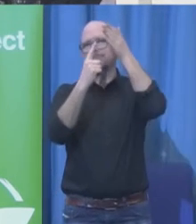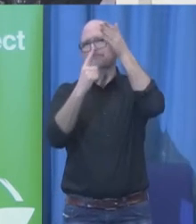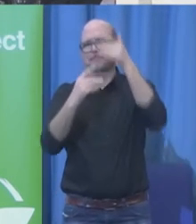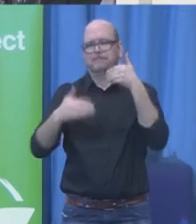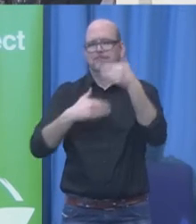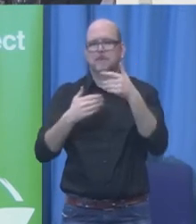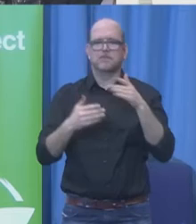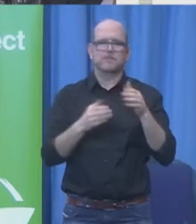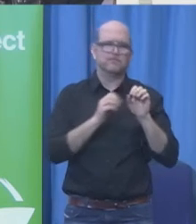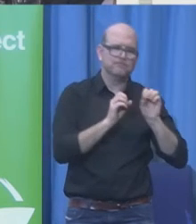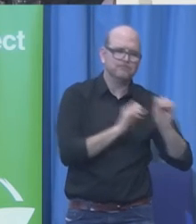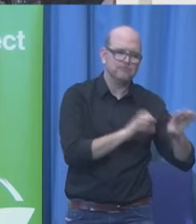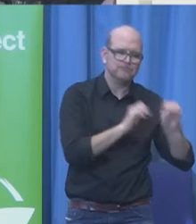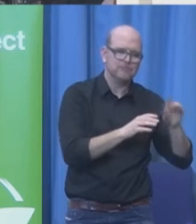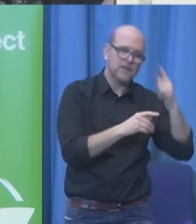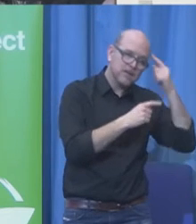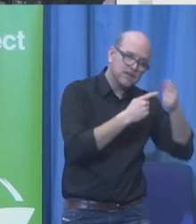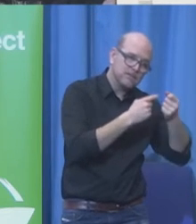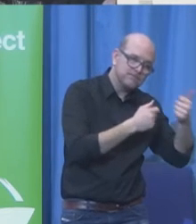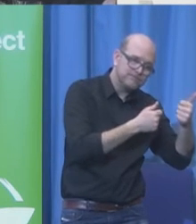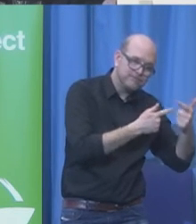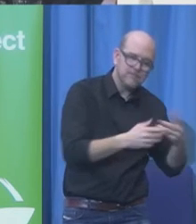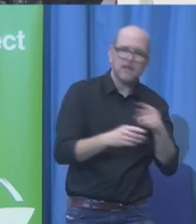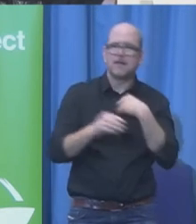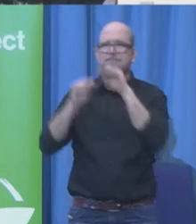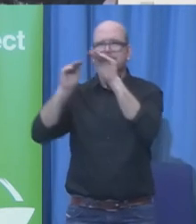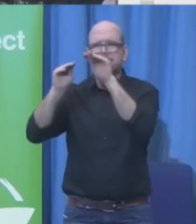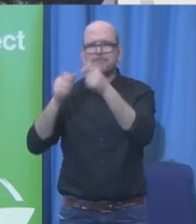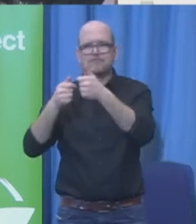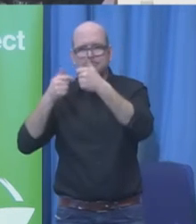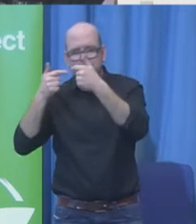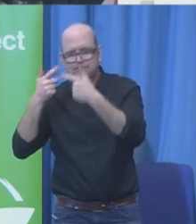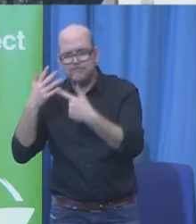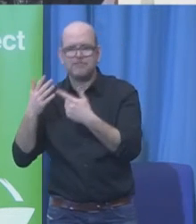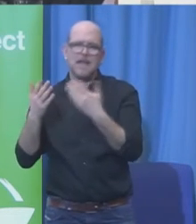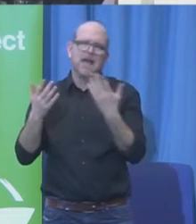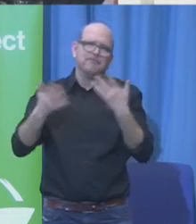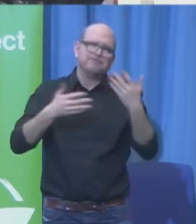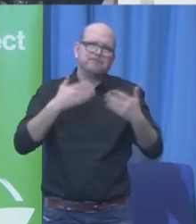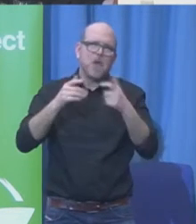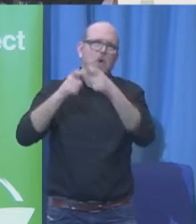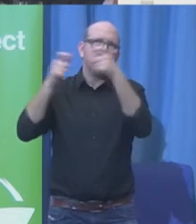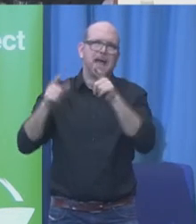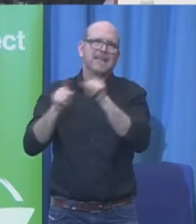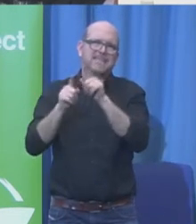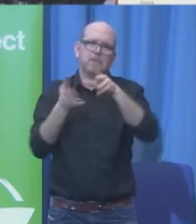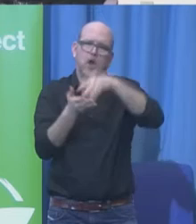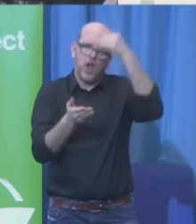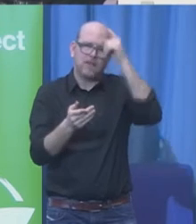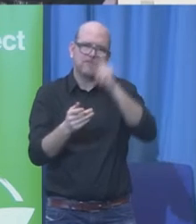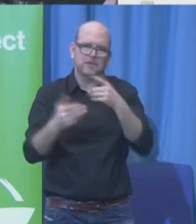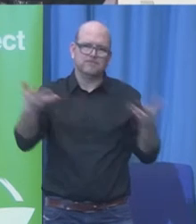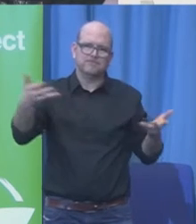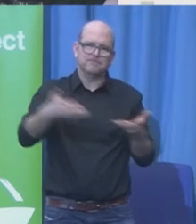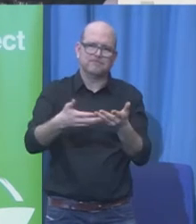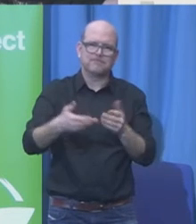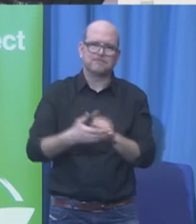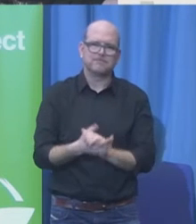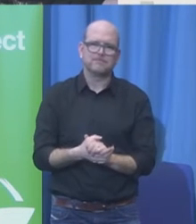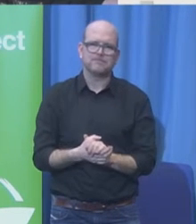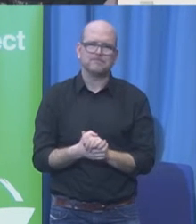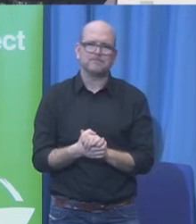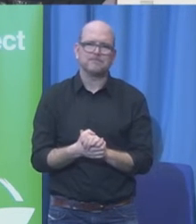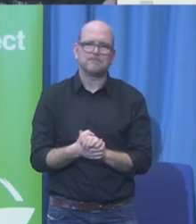for people with disabilities accessing third level were overcome, unfortunately there are in our country, in Ireland, still significant